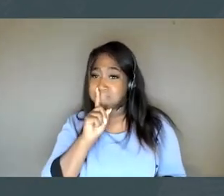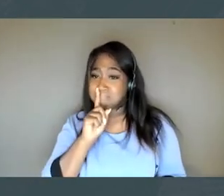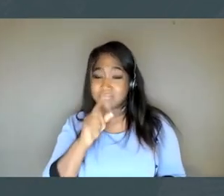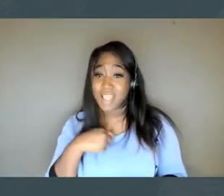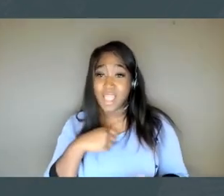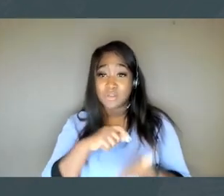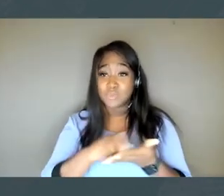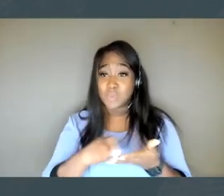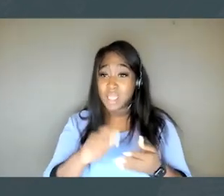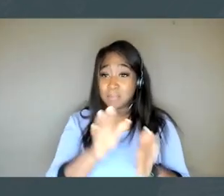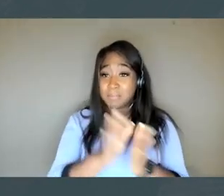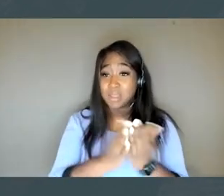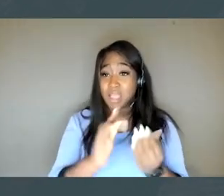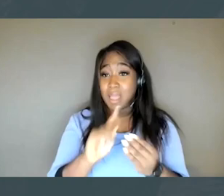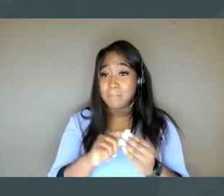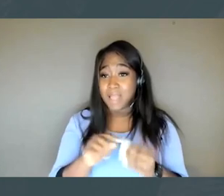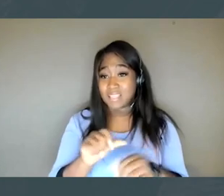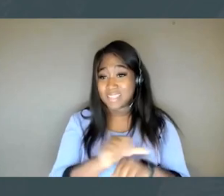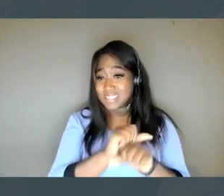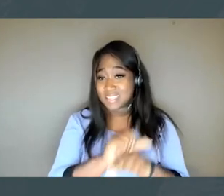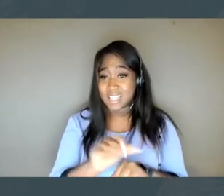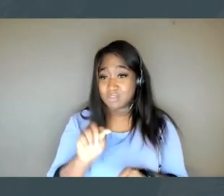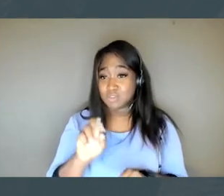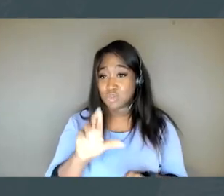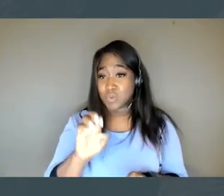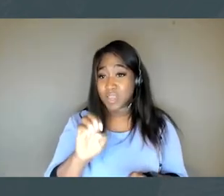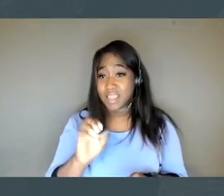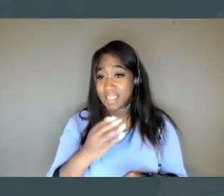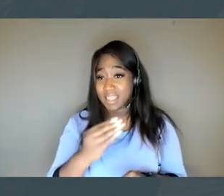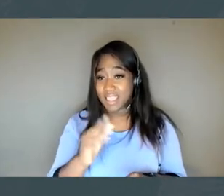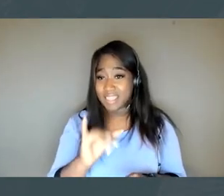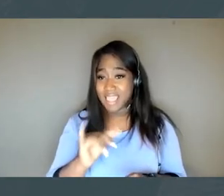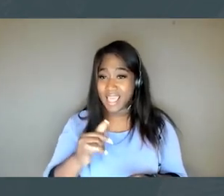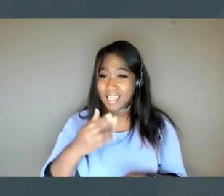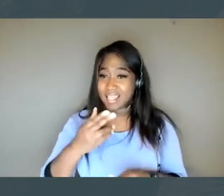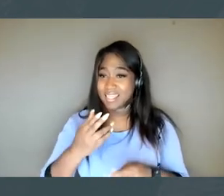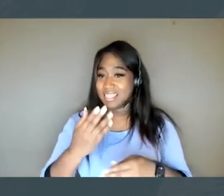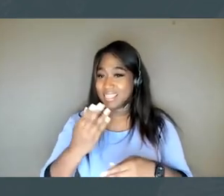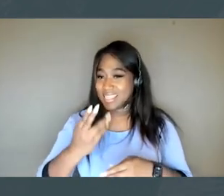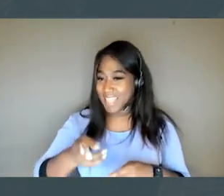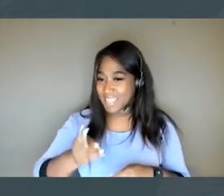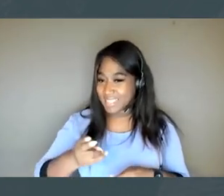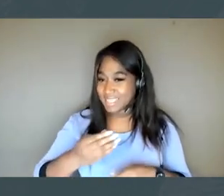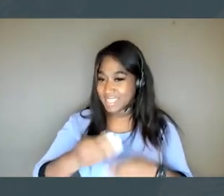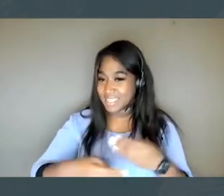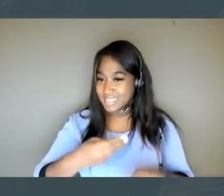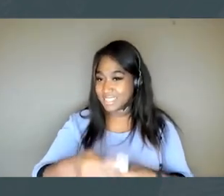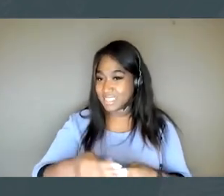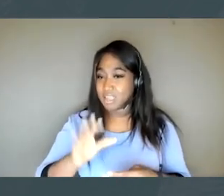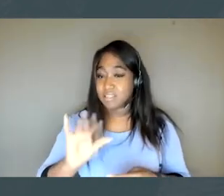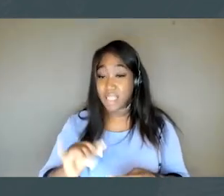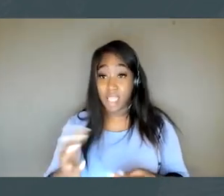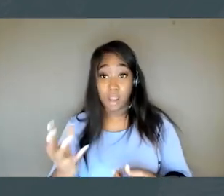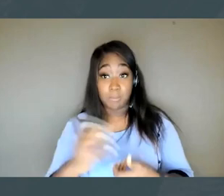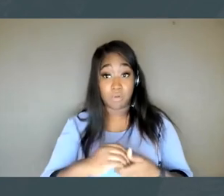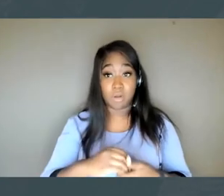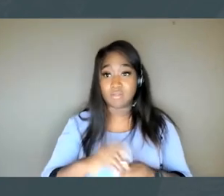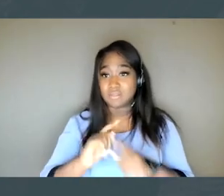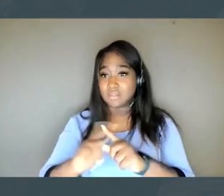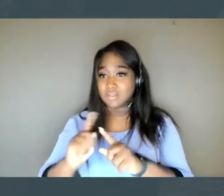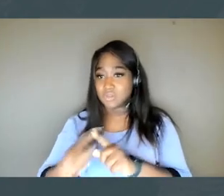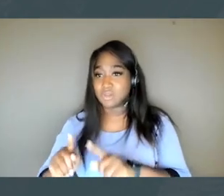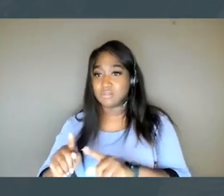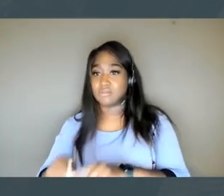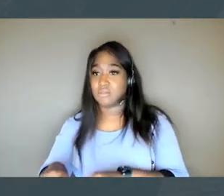slave trade and its legacy. And as a part of that, then all of these issues of difference and diaspora